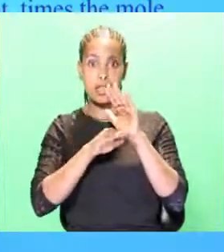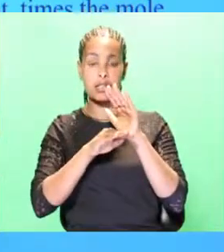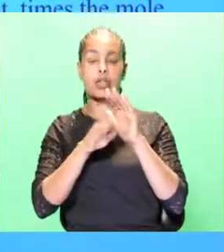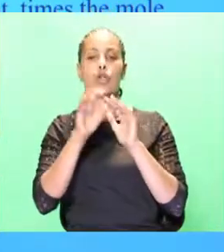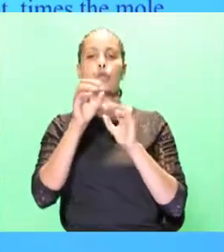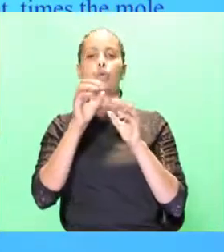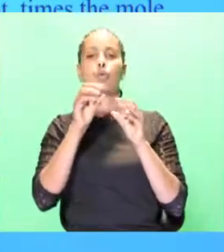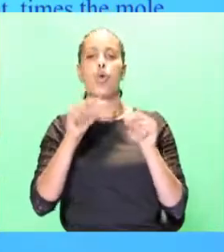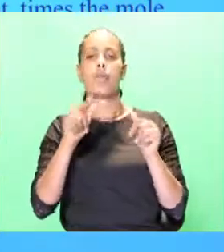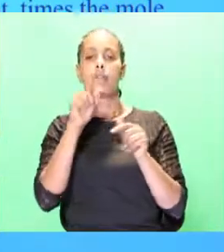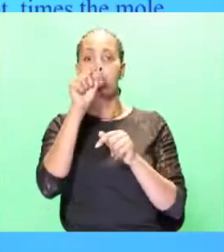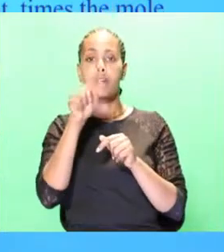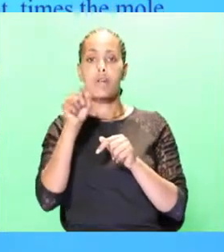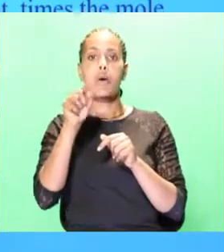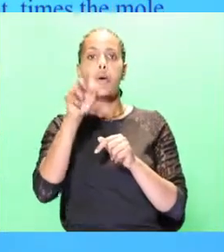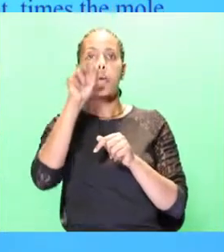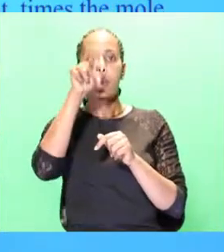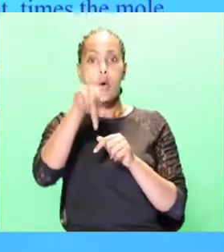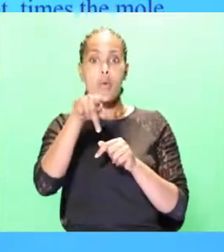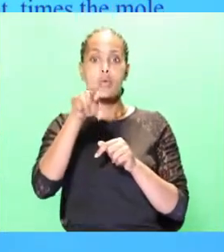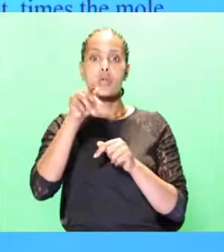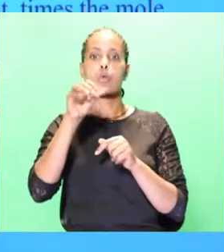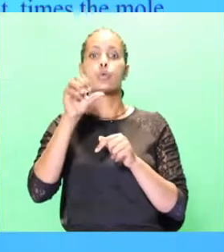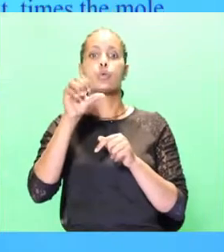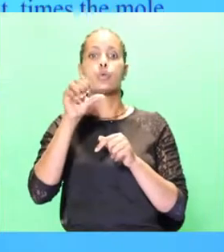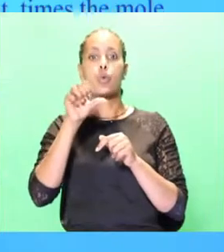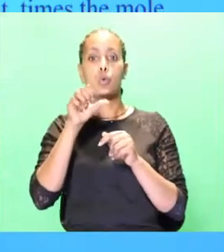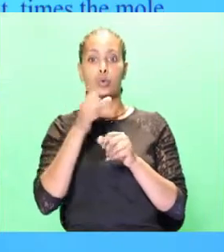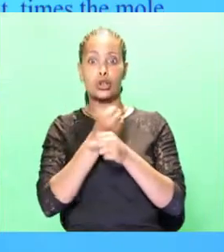solid. Therefore, P of the solution